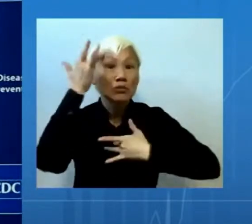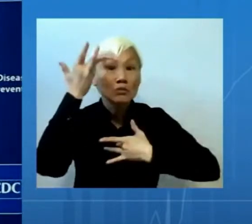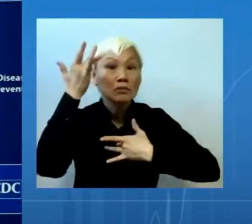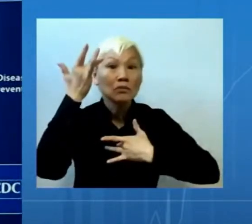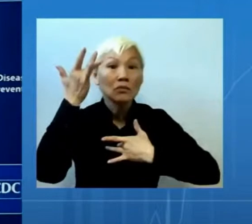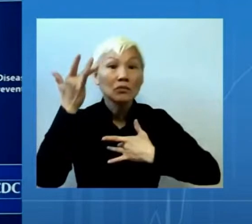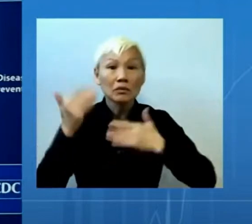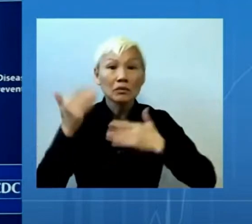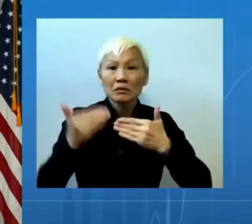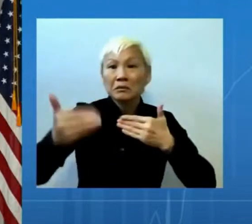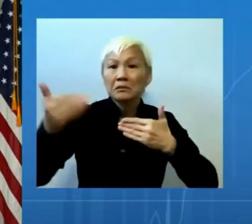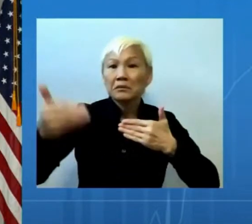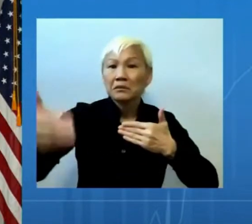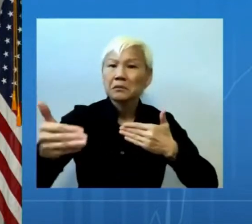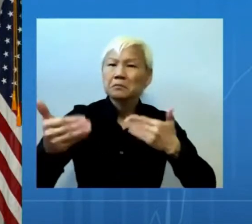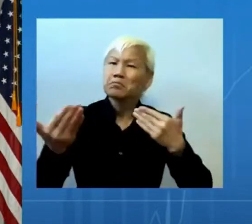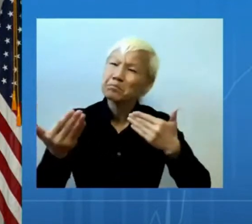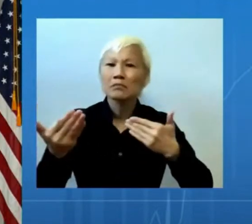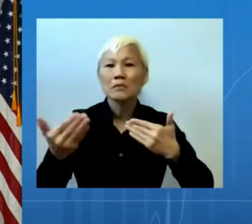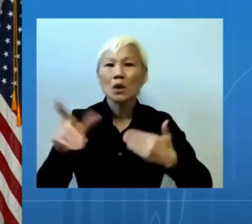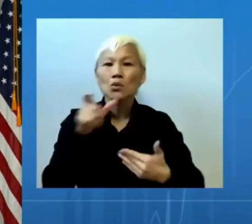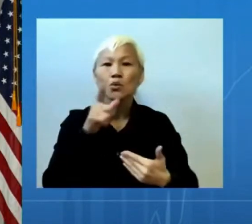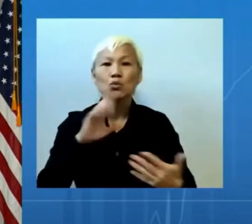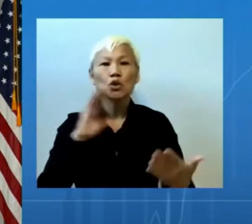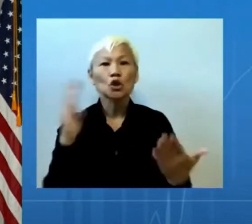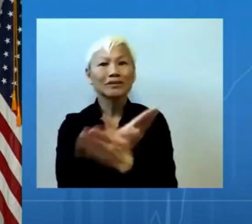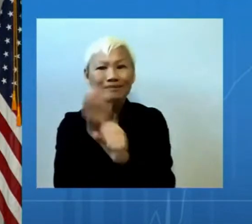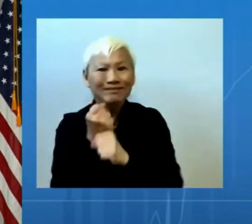vaccinated. Last question, Kevin?